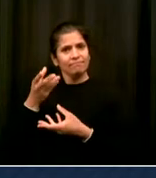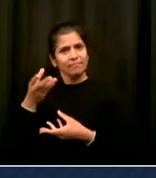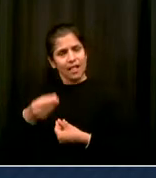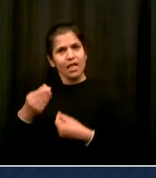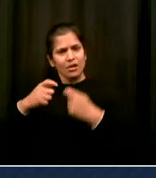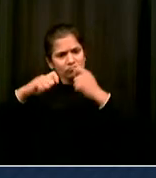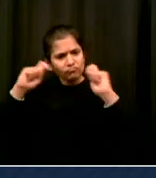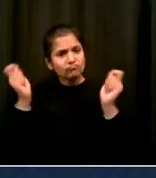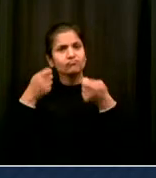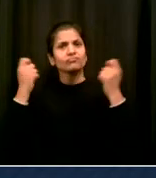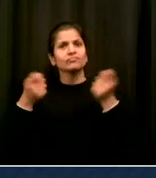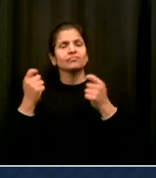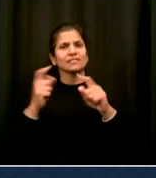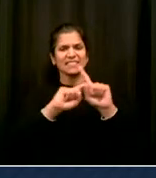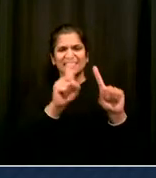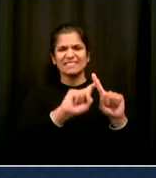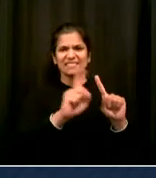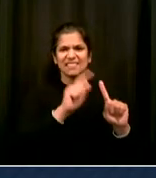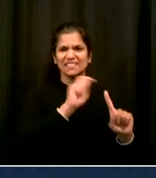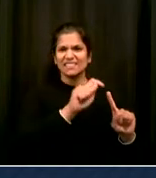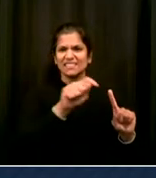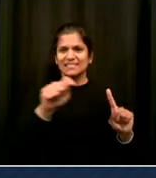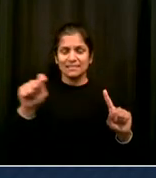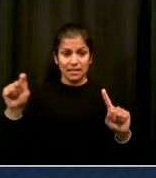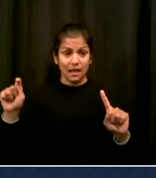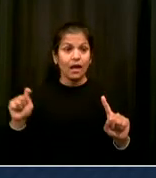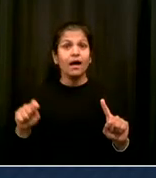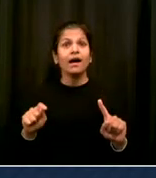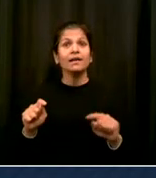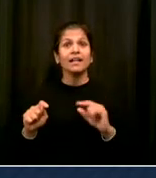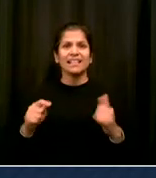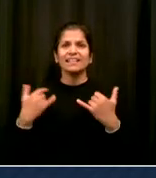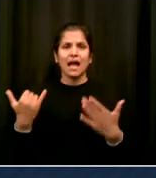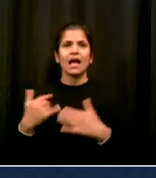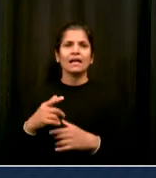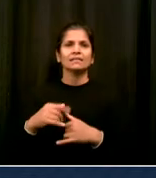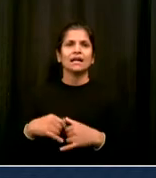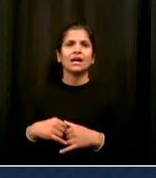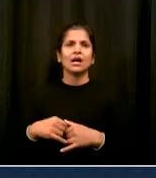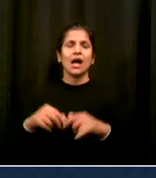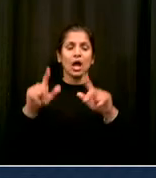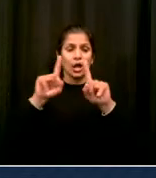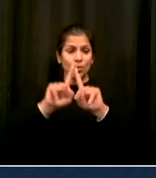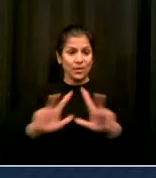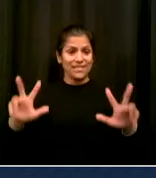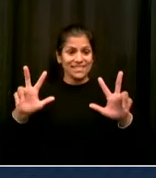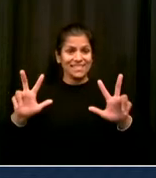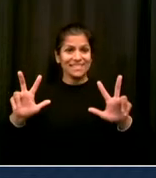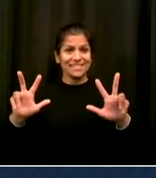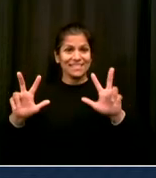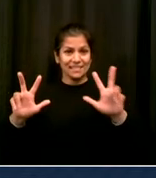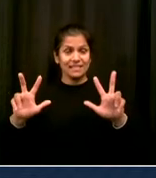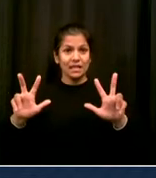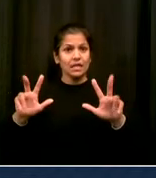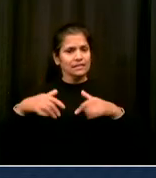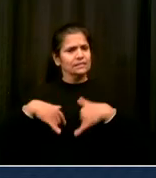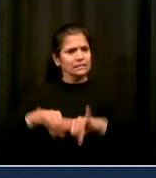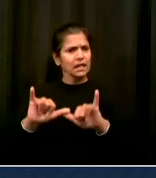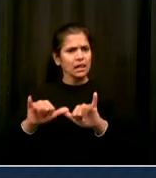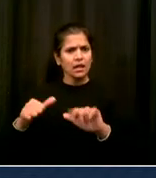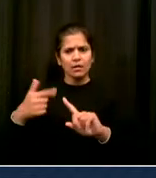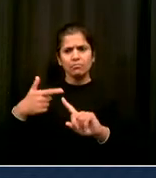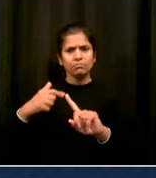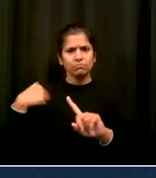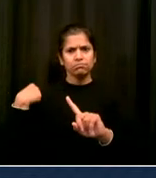but here we are still in Kwanzaa, and it's so good to talk about Kwanzaa and the Kwanzaa principles. And this is